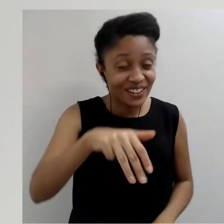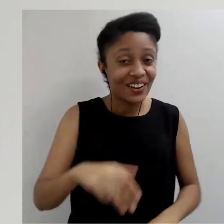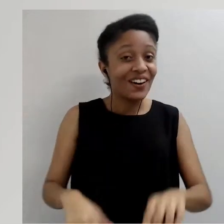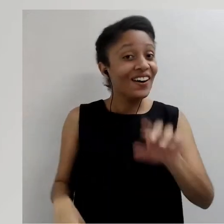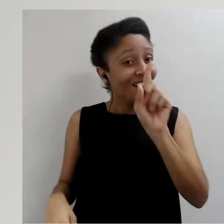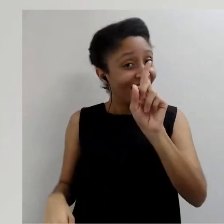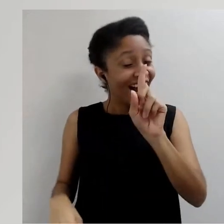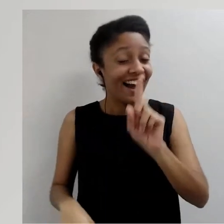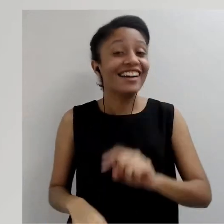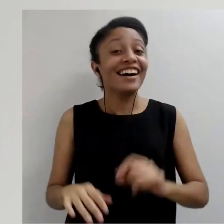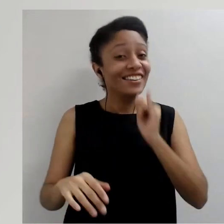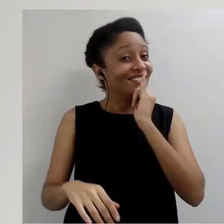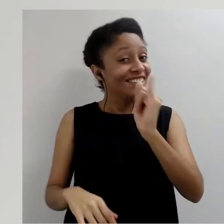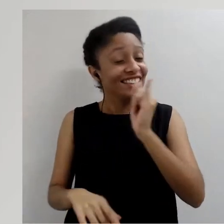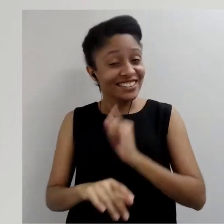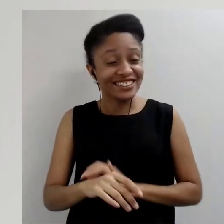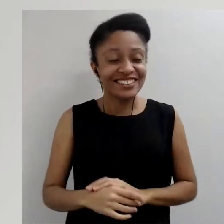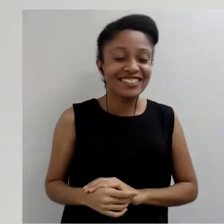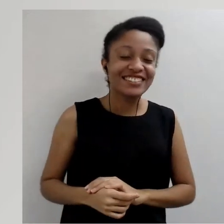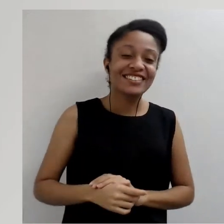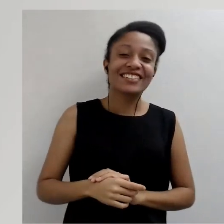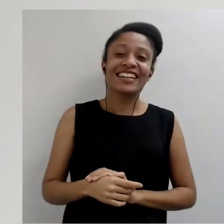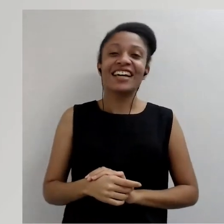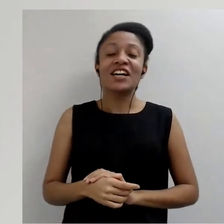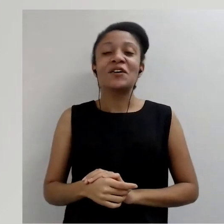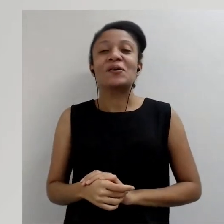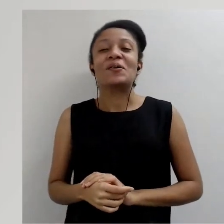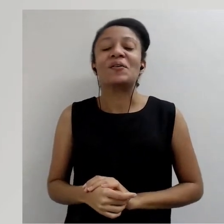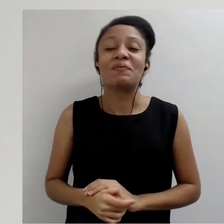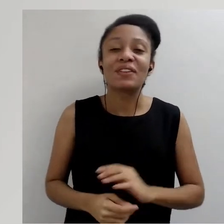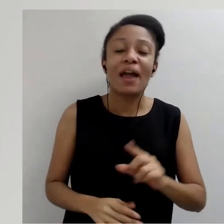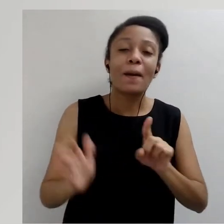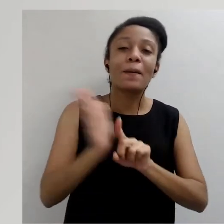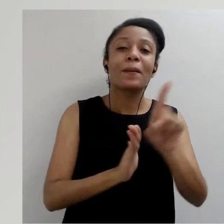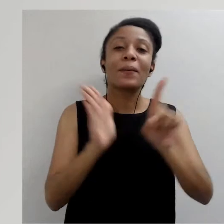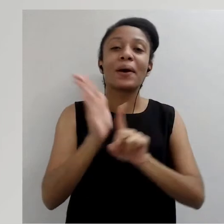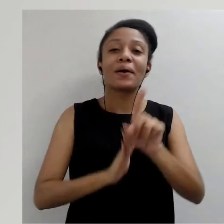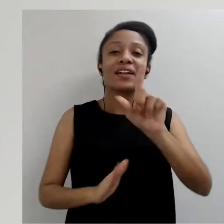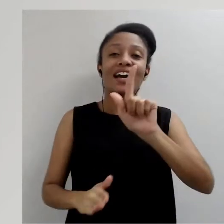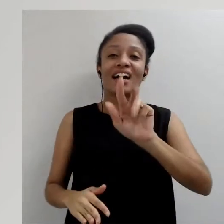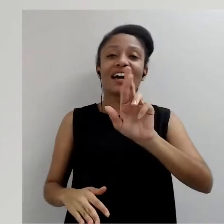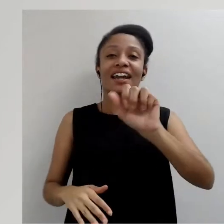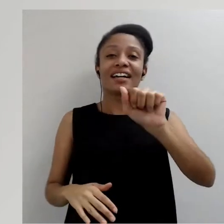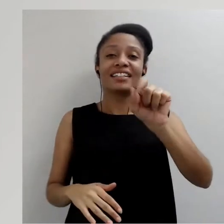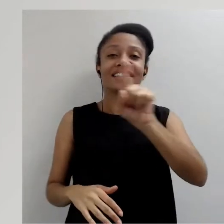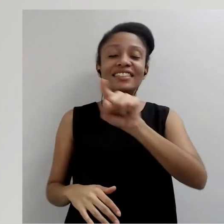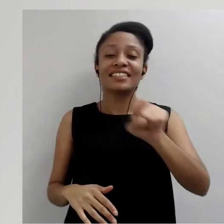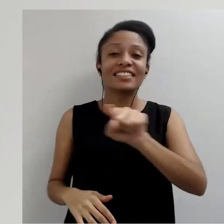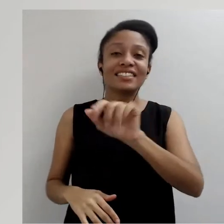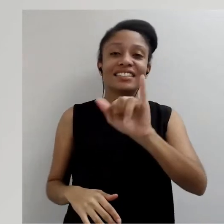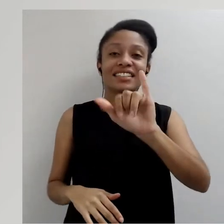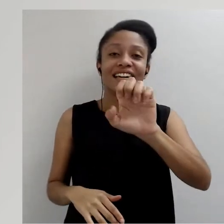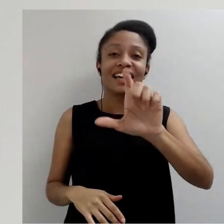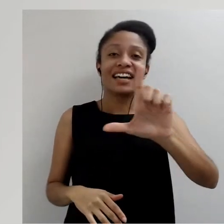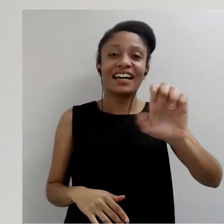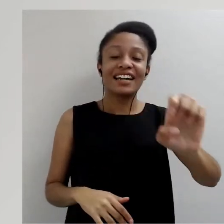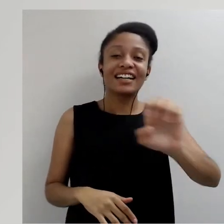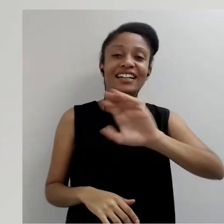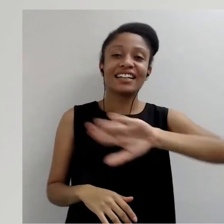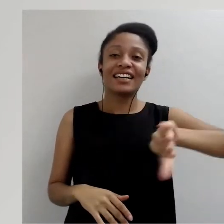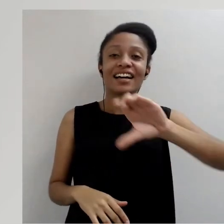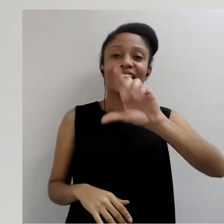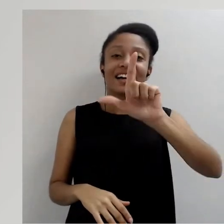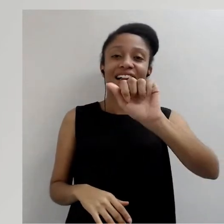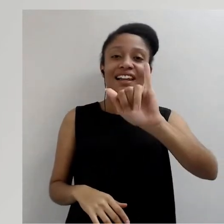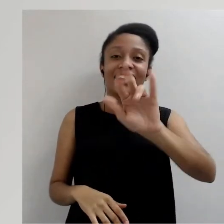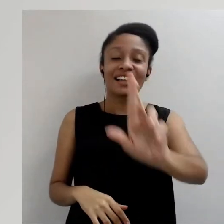5 minutes, and I'll give you the sign when time is about to be over, okay? So Graziele Claire is asking the question. She